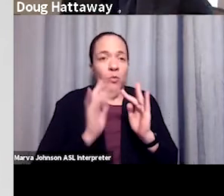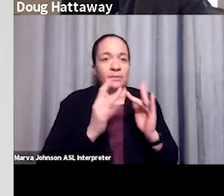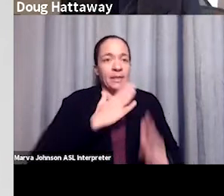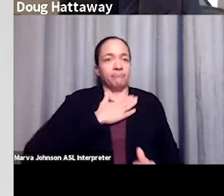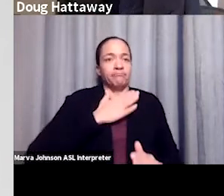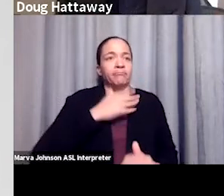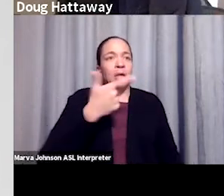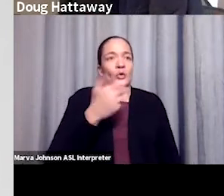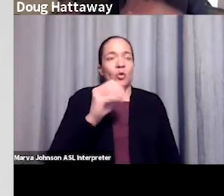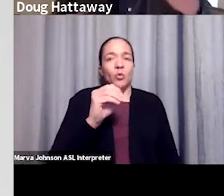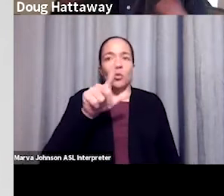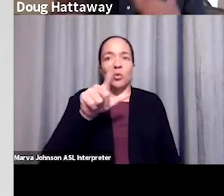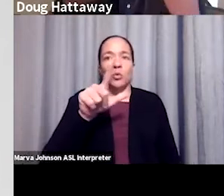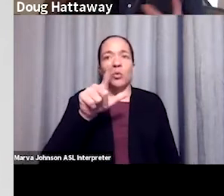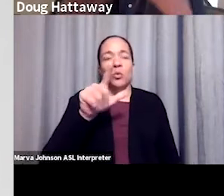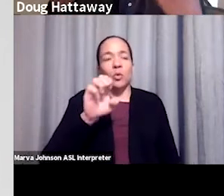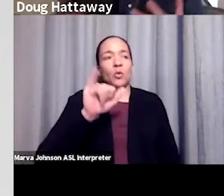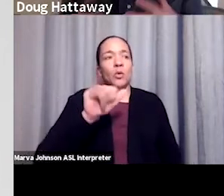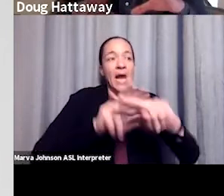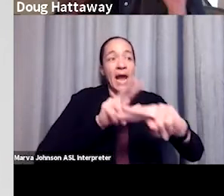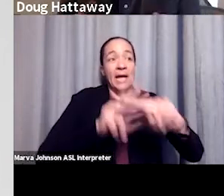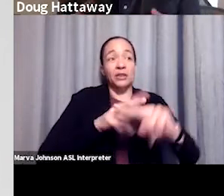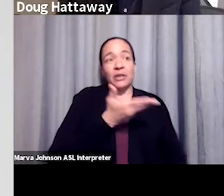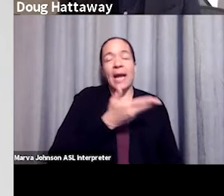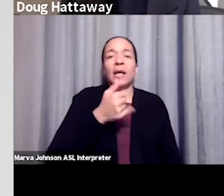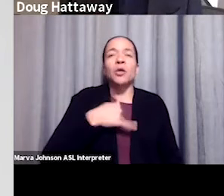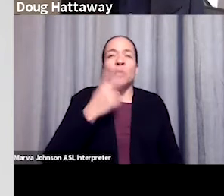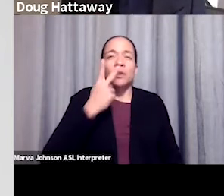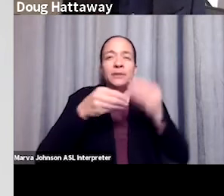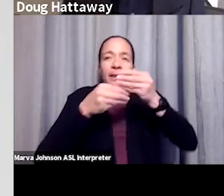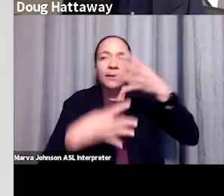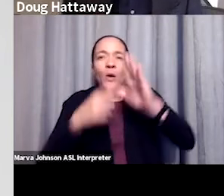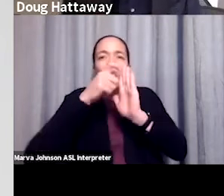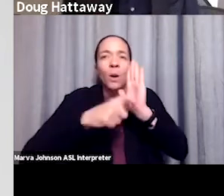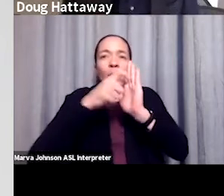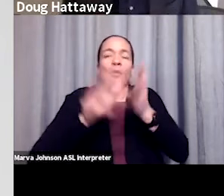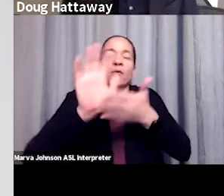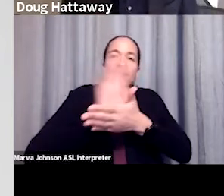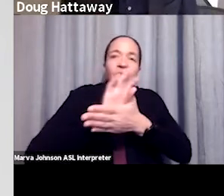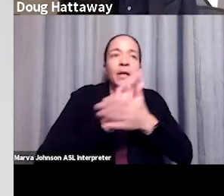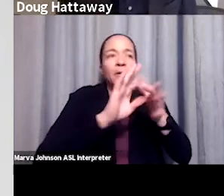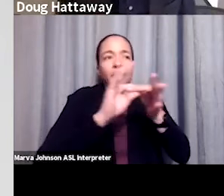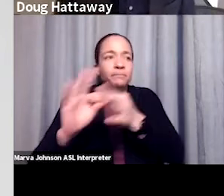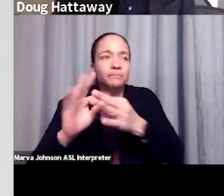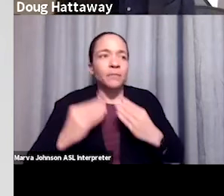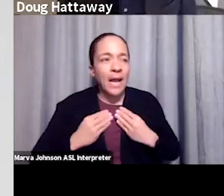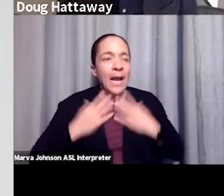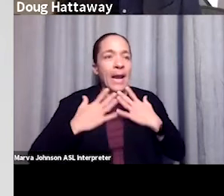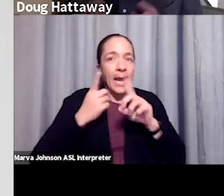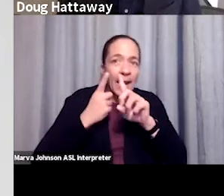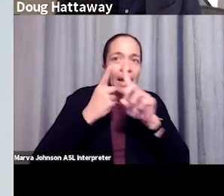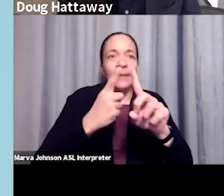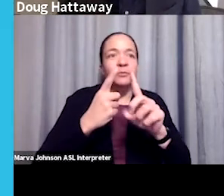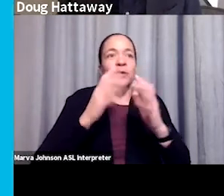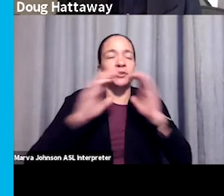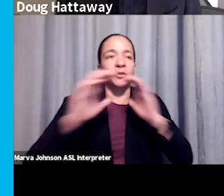Google this hashtag, you'll see articles and videos and so forth on this topic of aspirational communication. But let's jump to the next